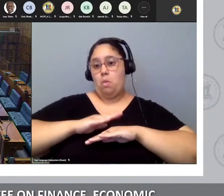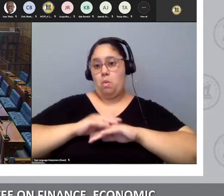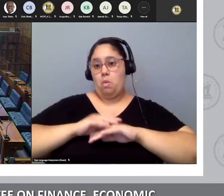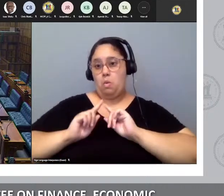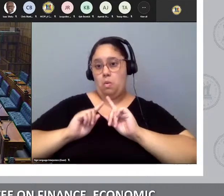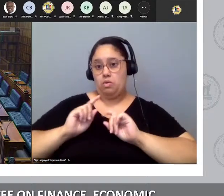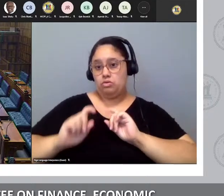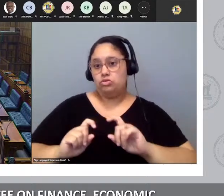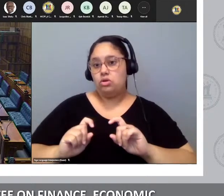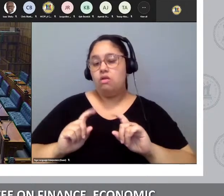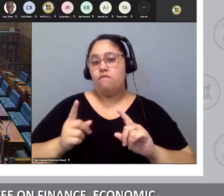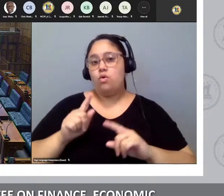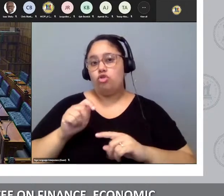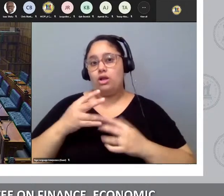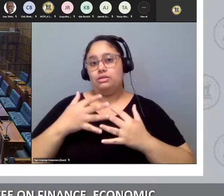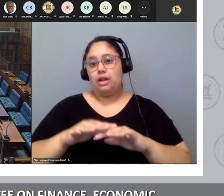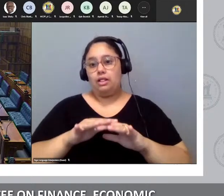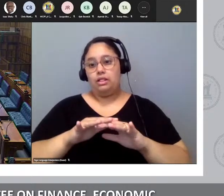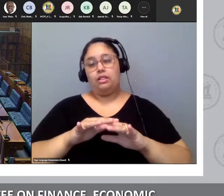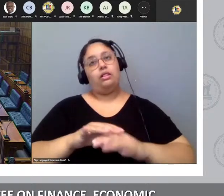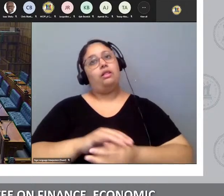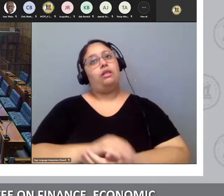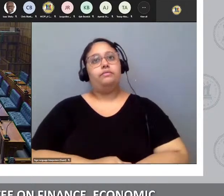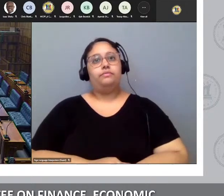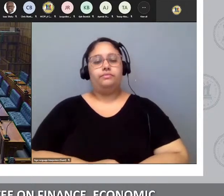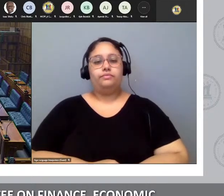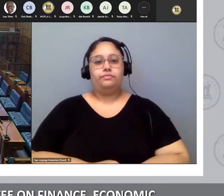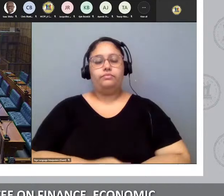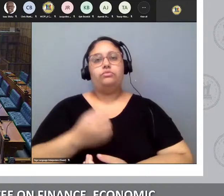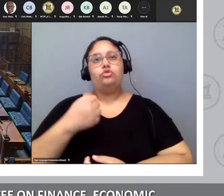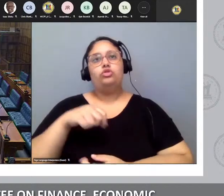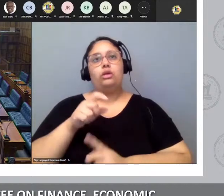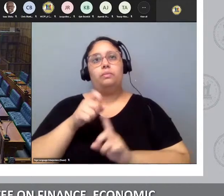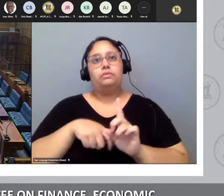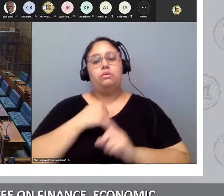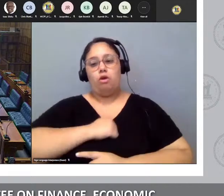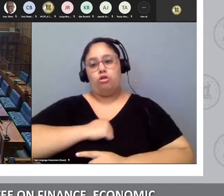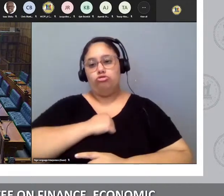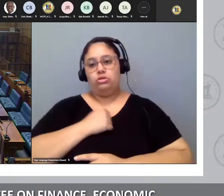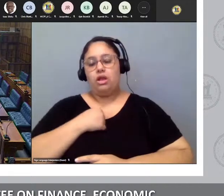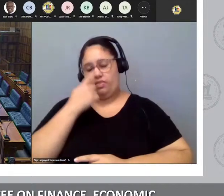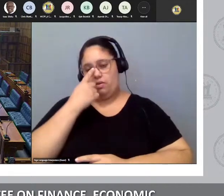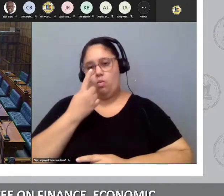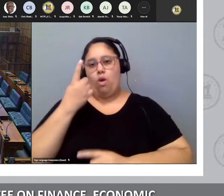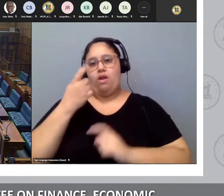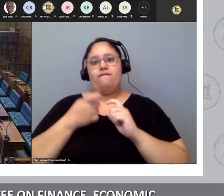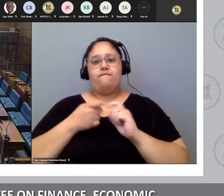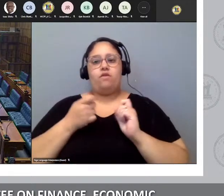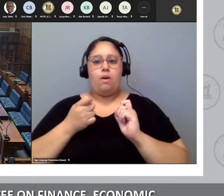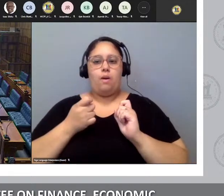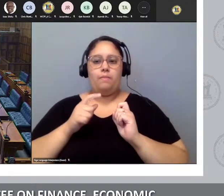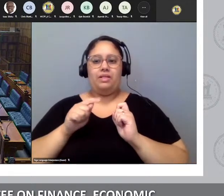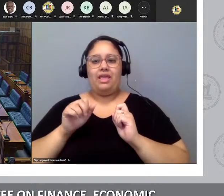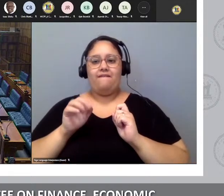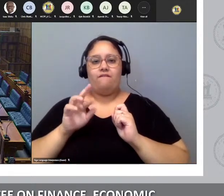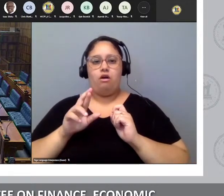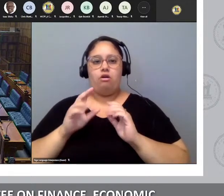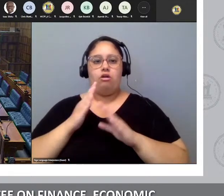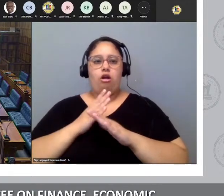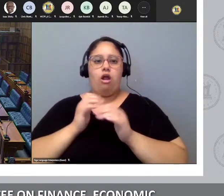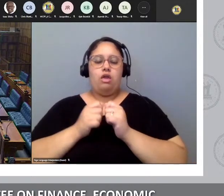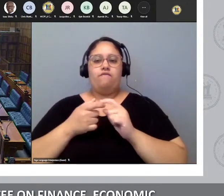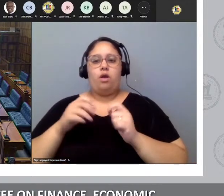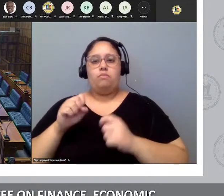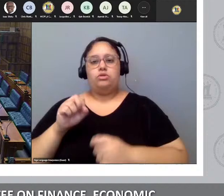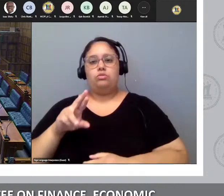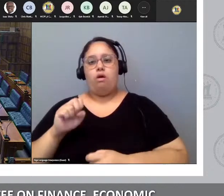questions for trate chairperson apologies I think there is still one from my uh TFR colleague from smar